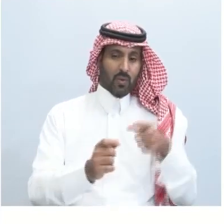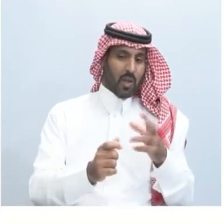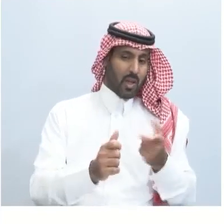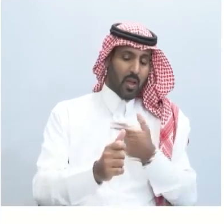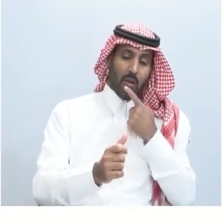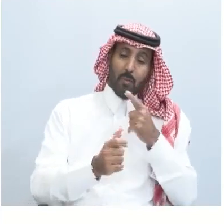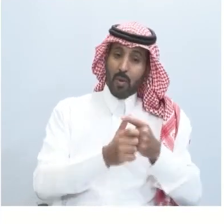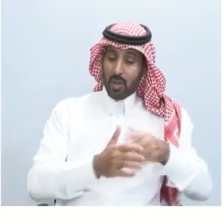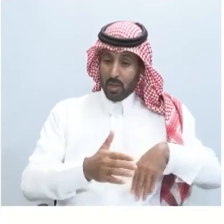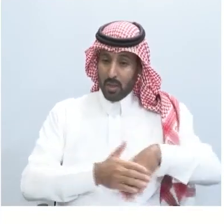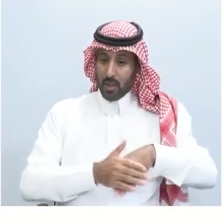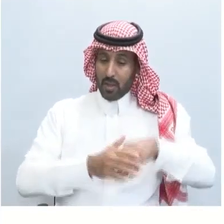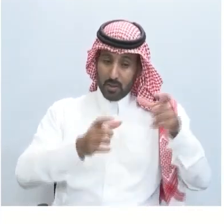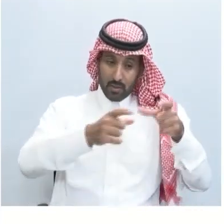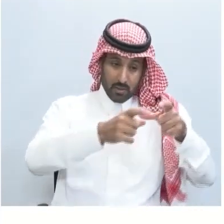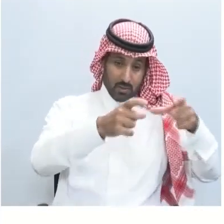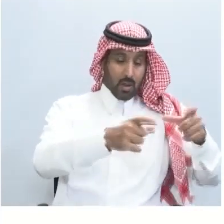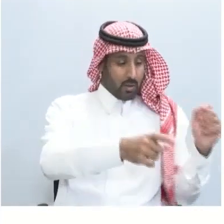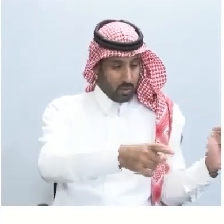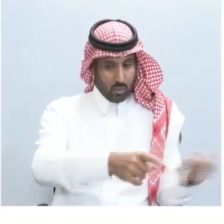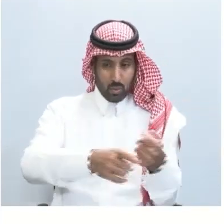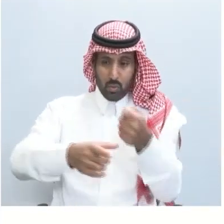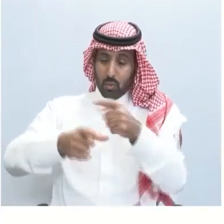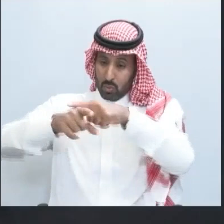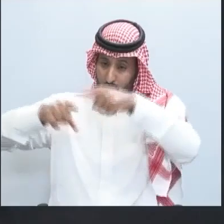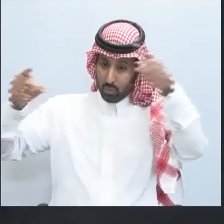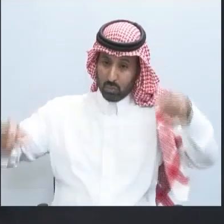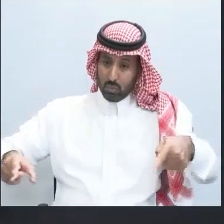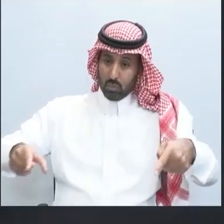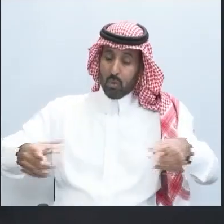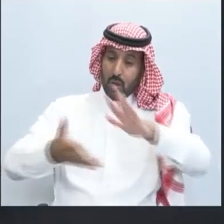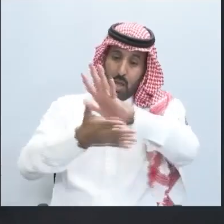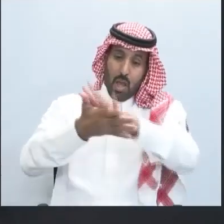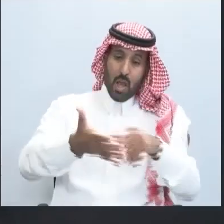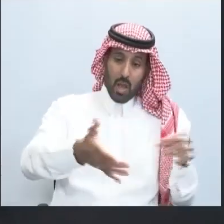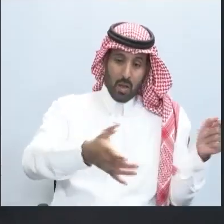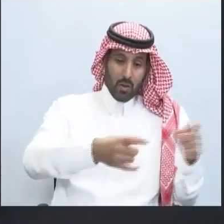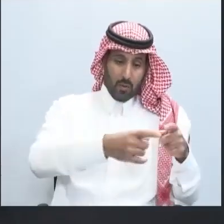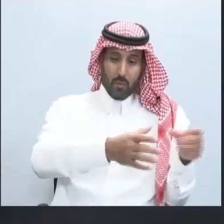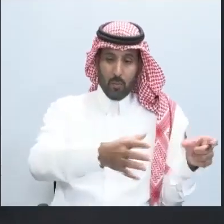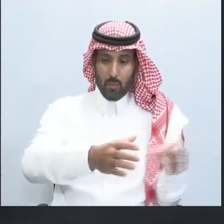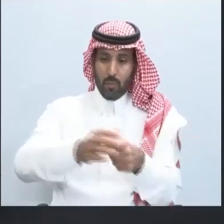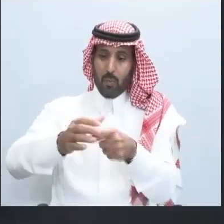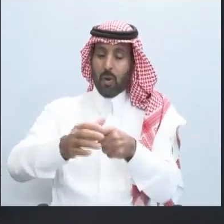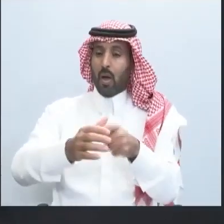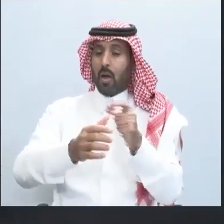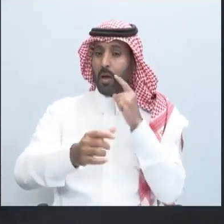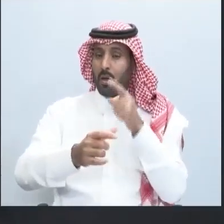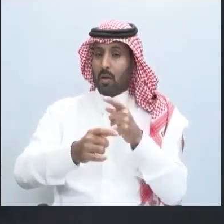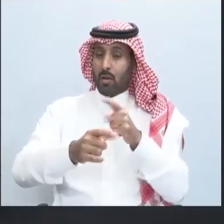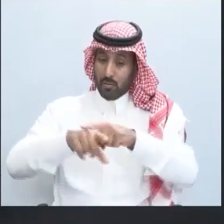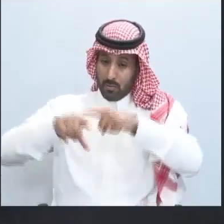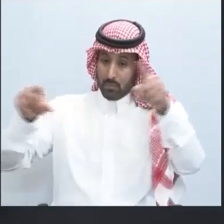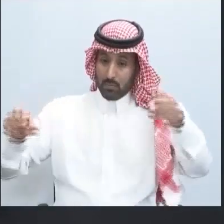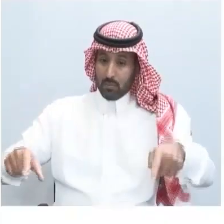game? What's the objective of the game? The reason, what's the objective? What do you do? What's your goal here?